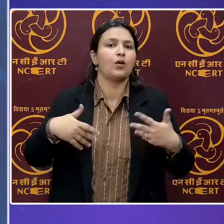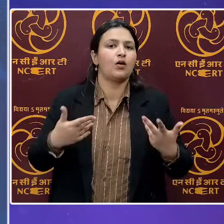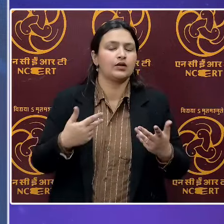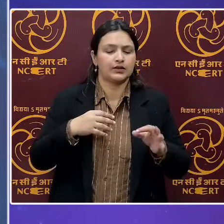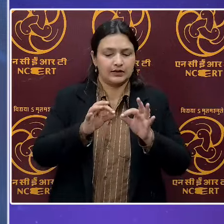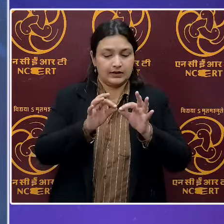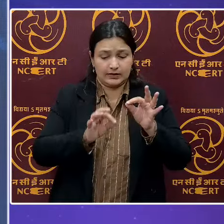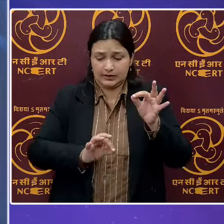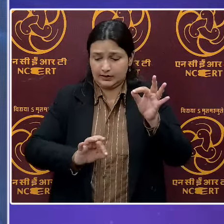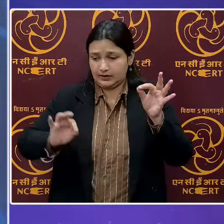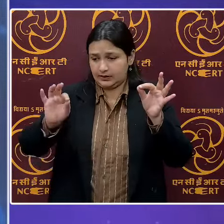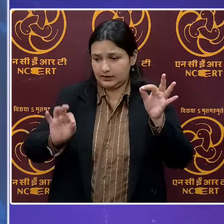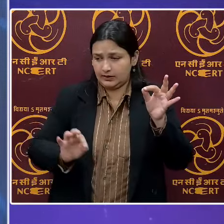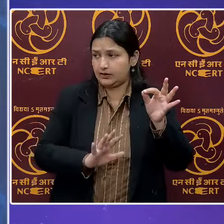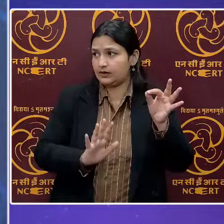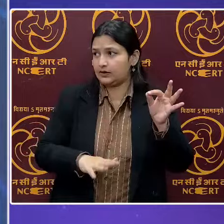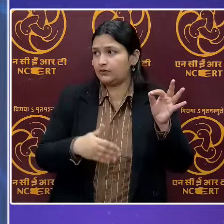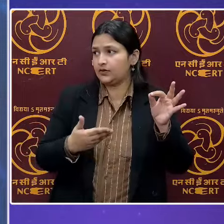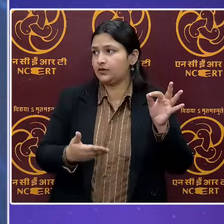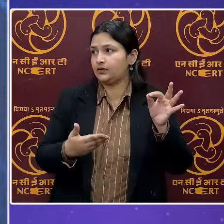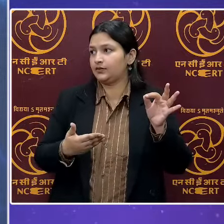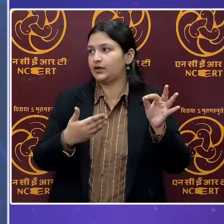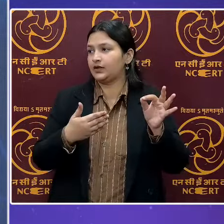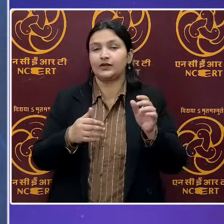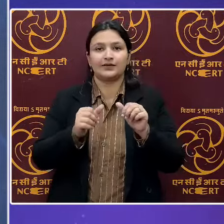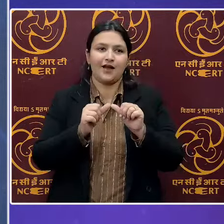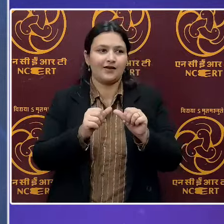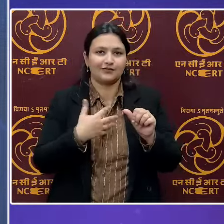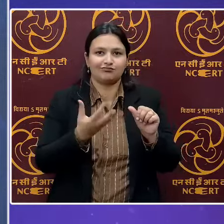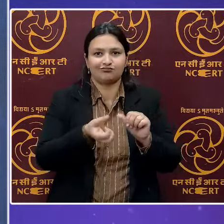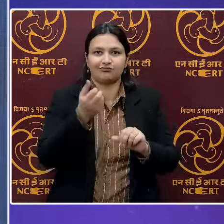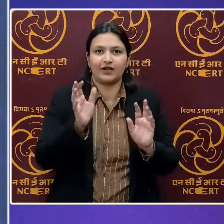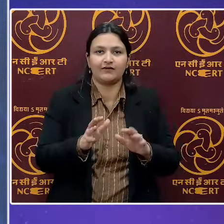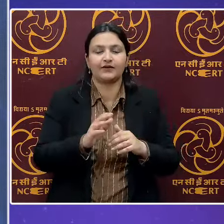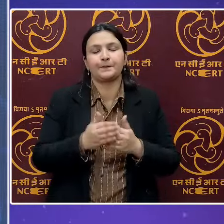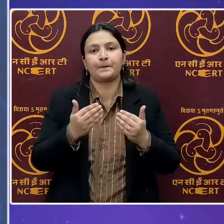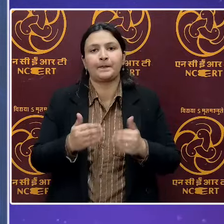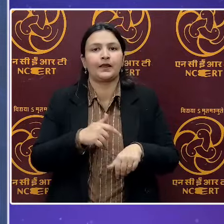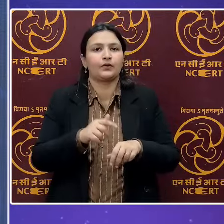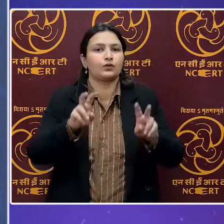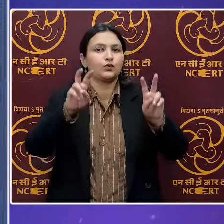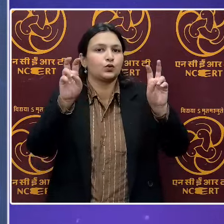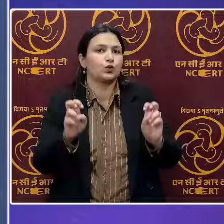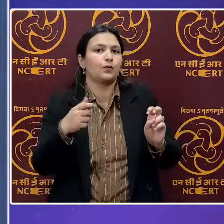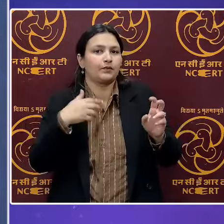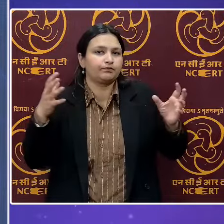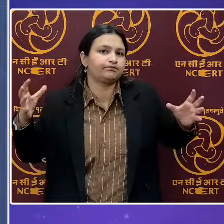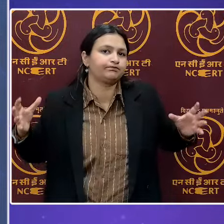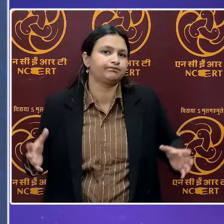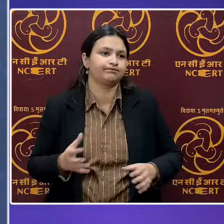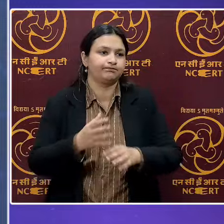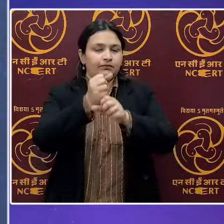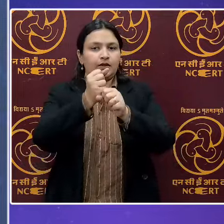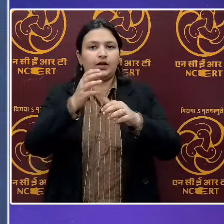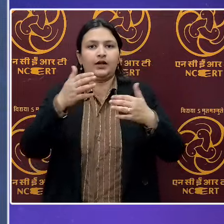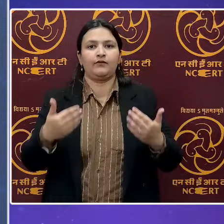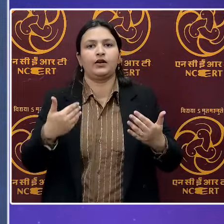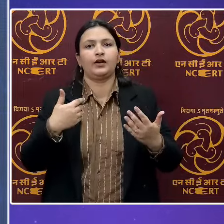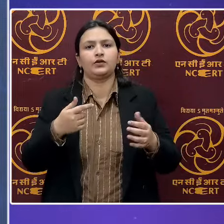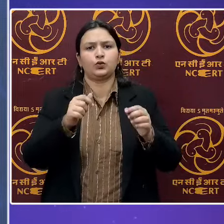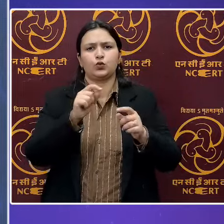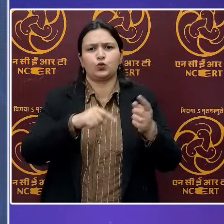you have to keep this answer. Of course, this answer is complete by now. Now, this topic I will now conclude. Whenever you have to study